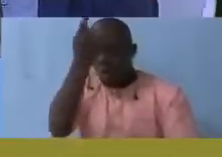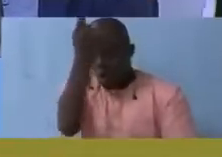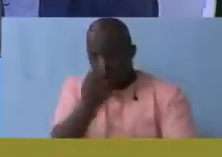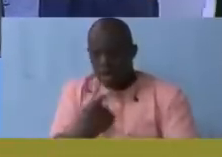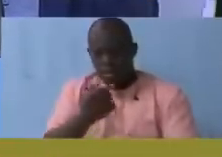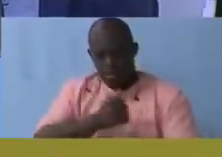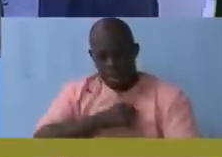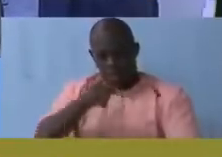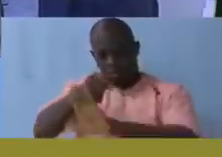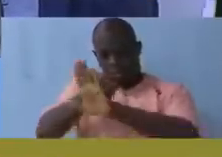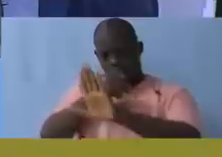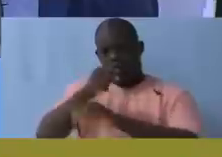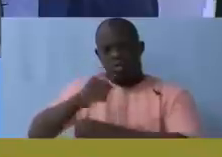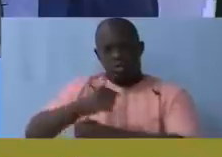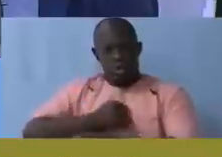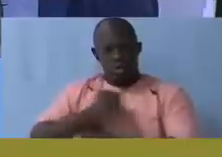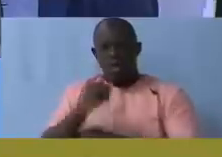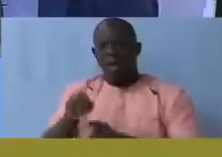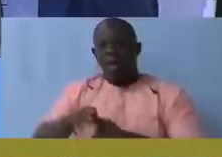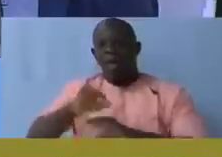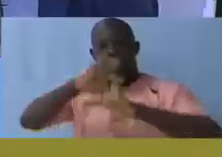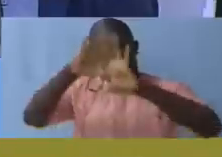but my entire family and friends.